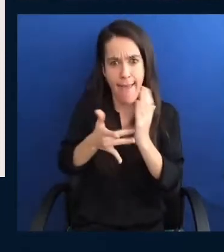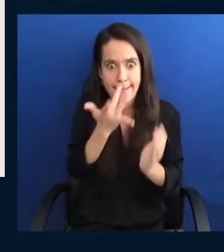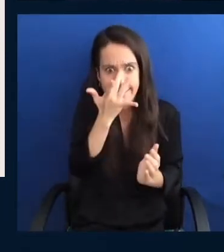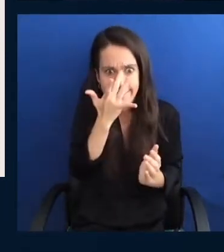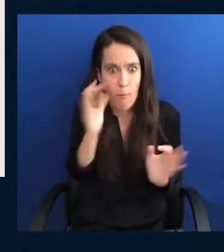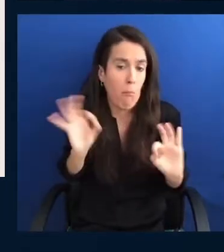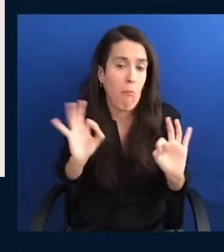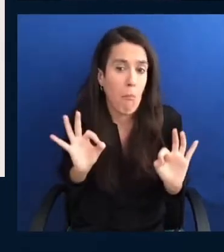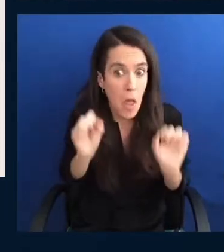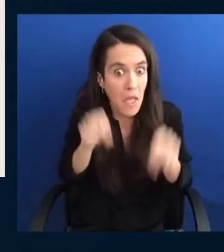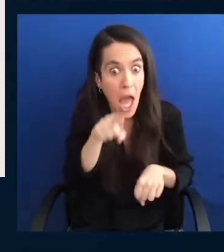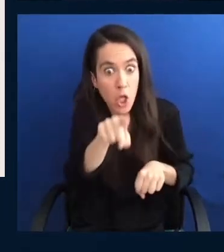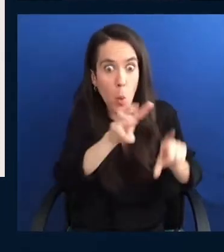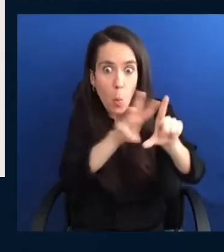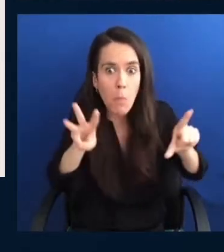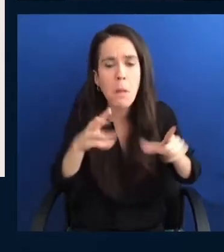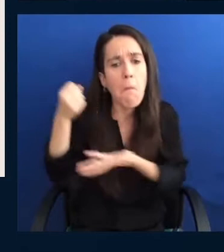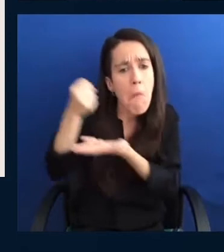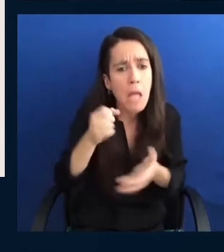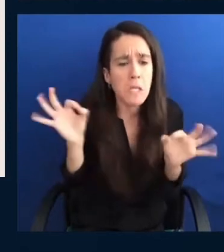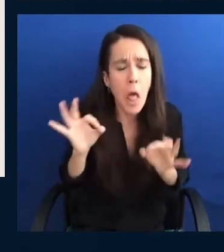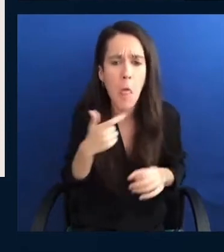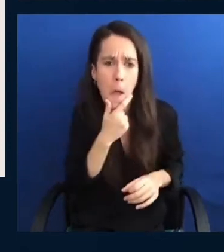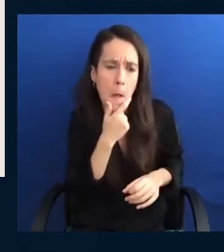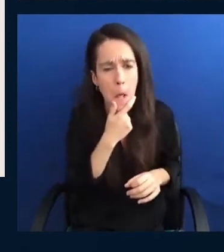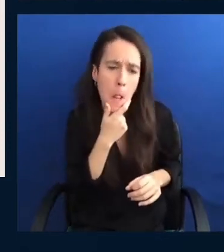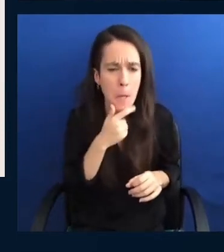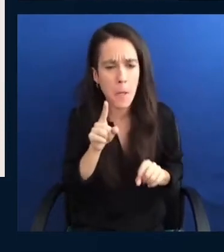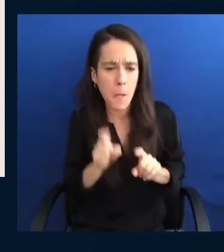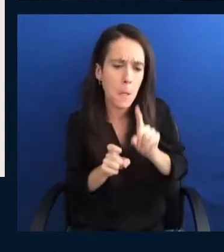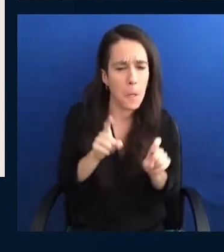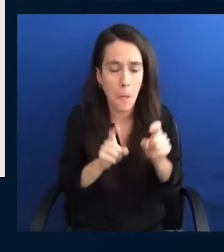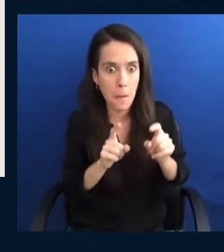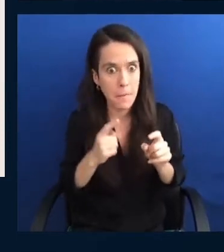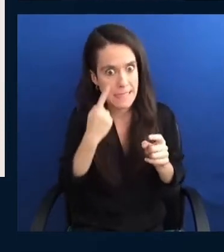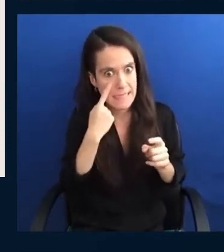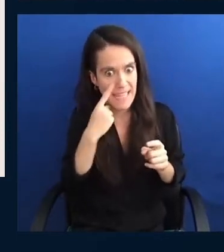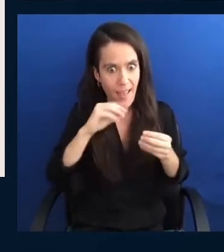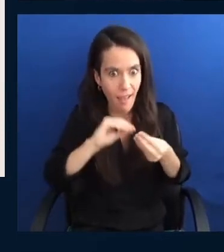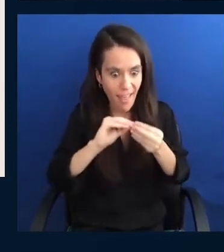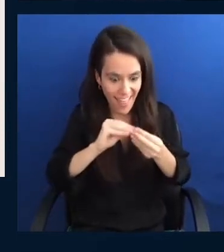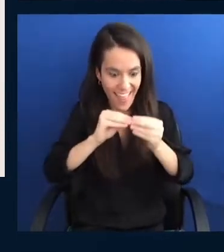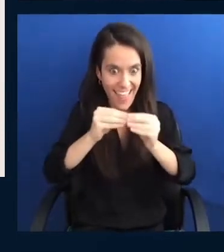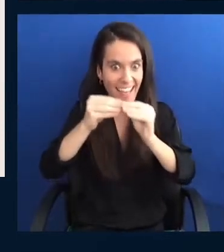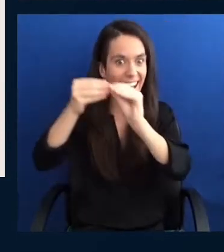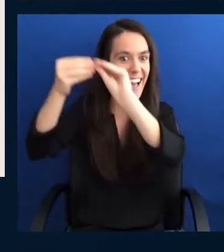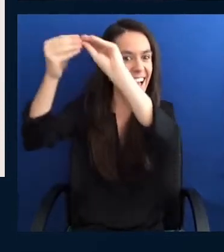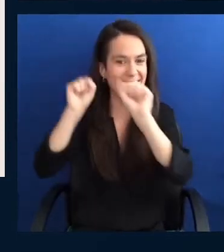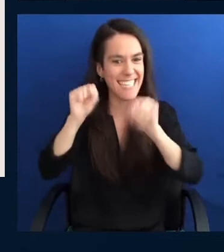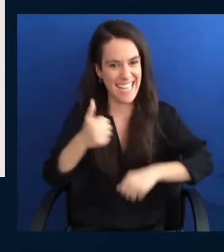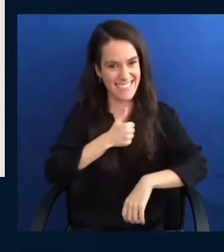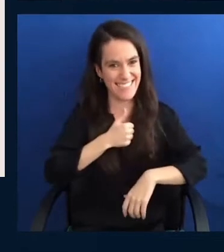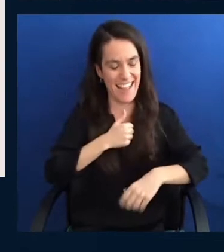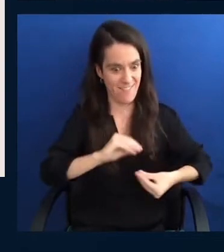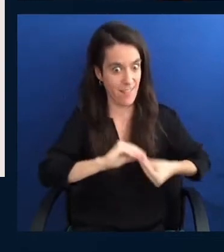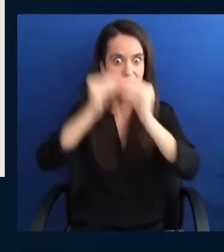So if you don't have a budget to hire somebody, you can actually do point-and-click stuff yourself. For very simple solutions, or for the local Boy